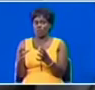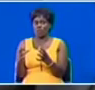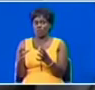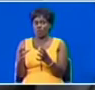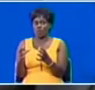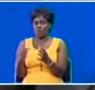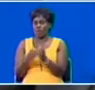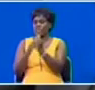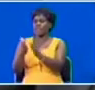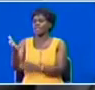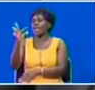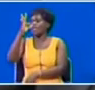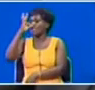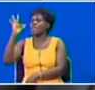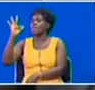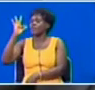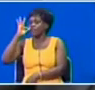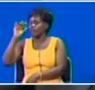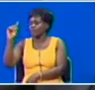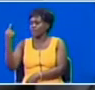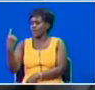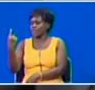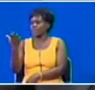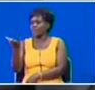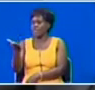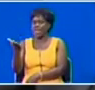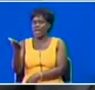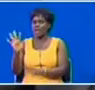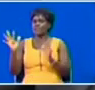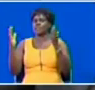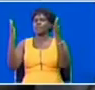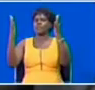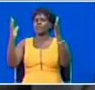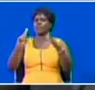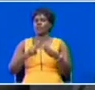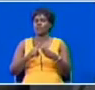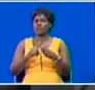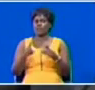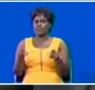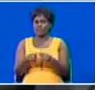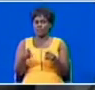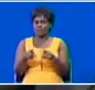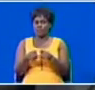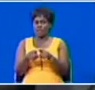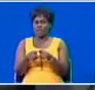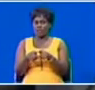principals are going to be in Nyeri, first of all, to attend the Madaraka Day as patriots of this country,